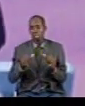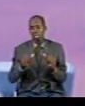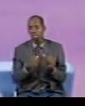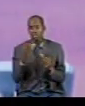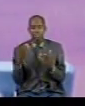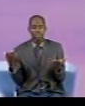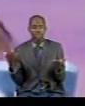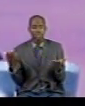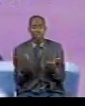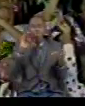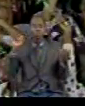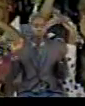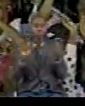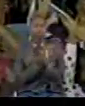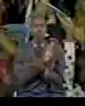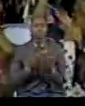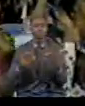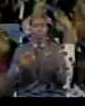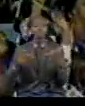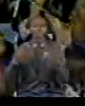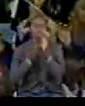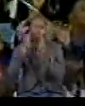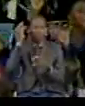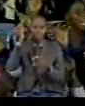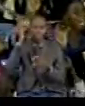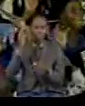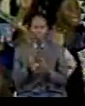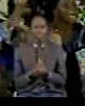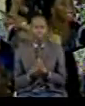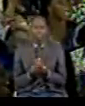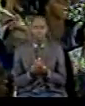in Jesus' name. Amen.